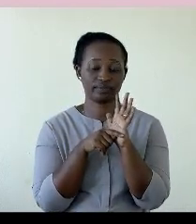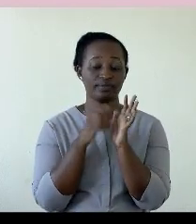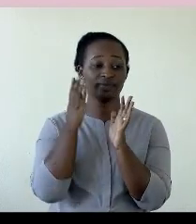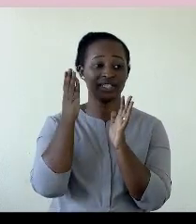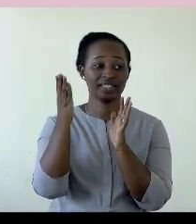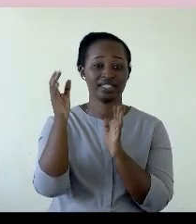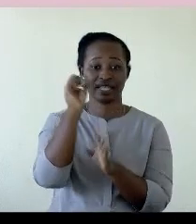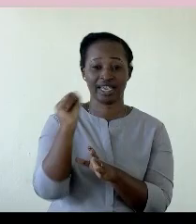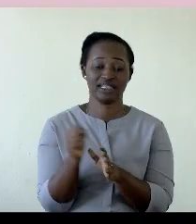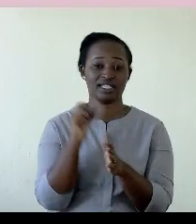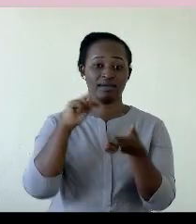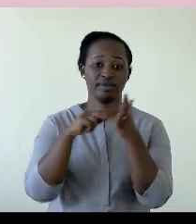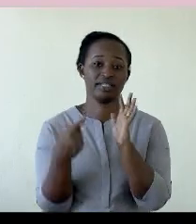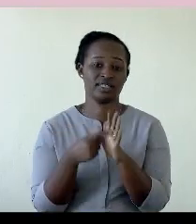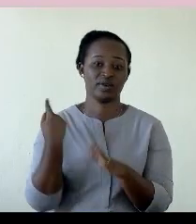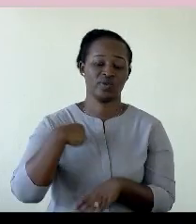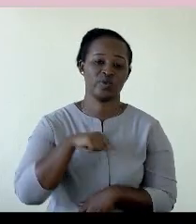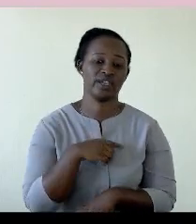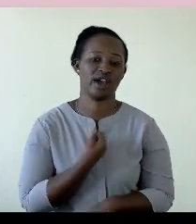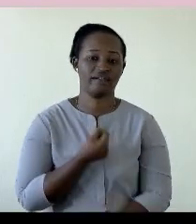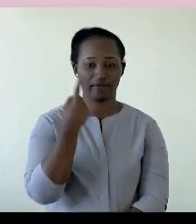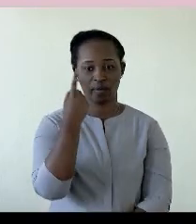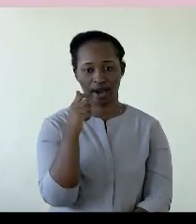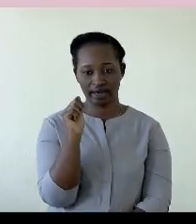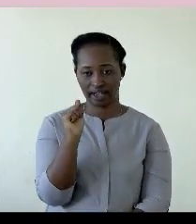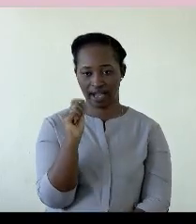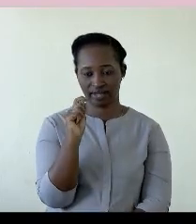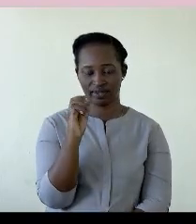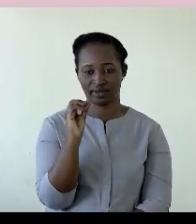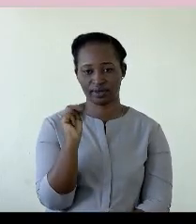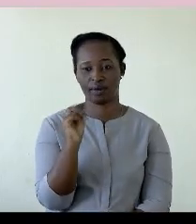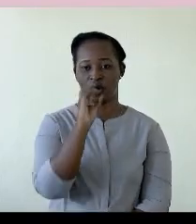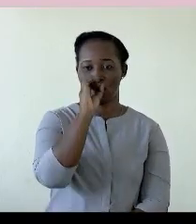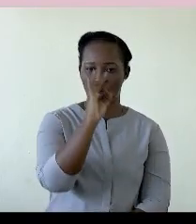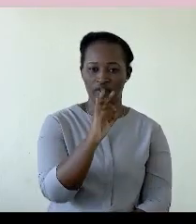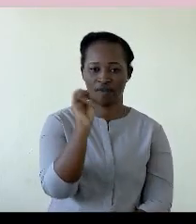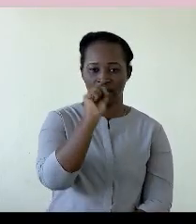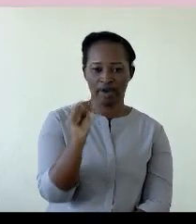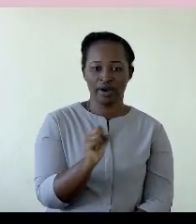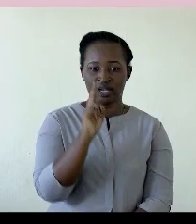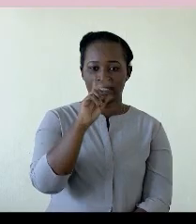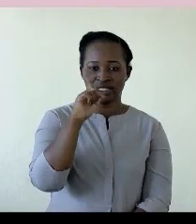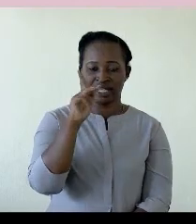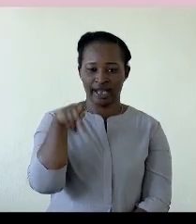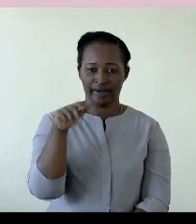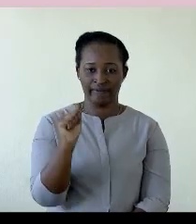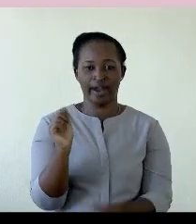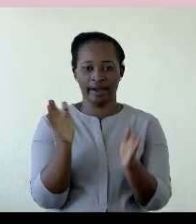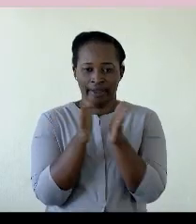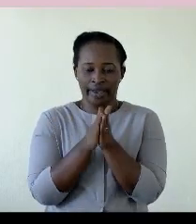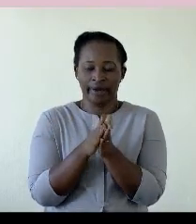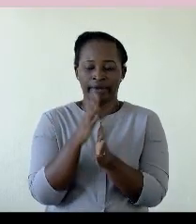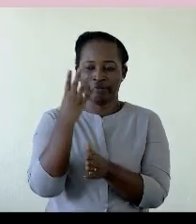This S means that we have one atom of sulfur and 4 atoms of